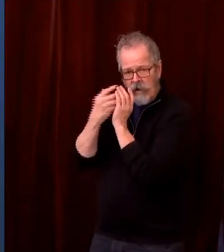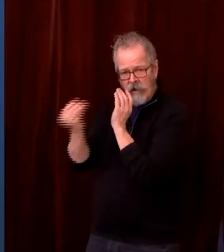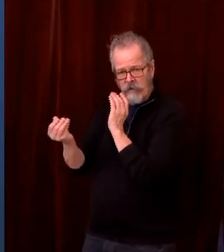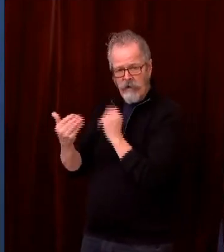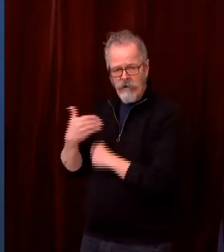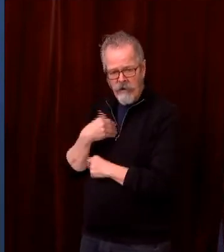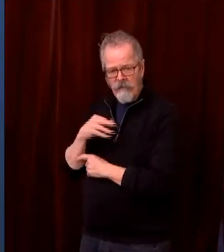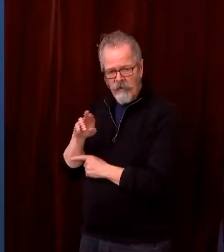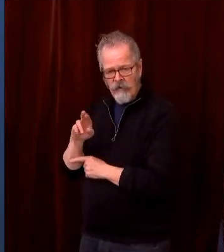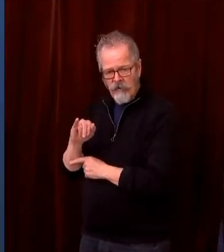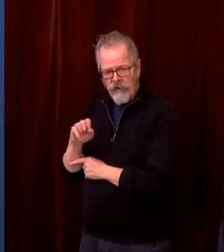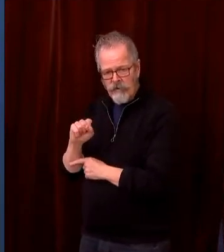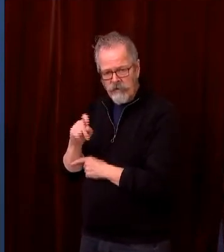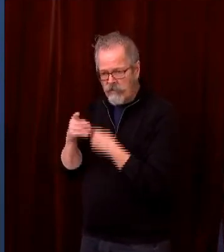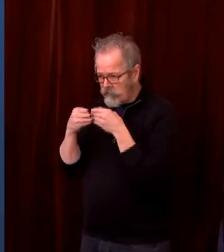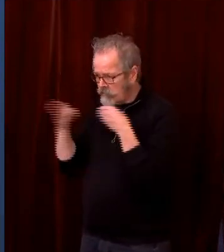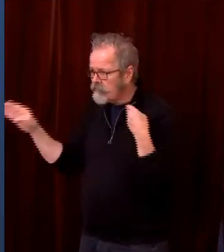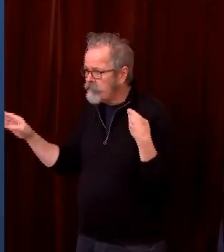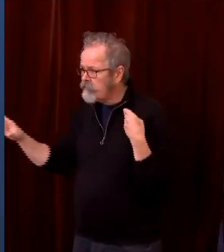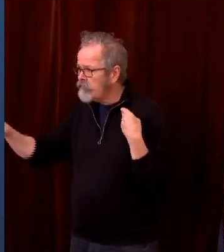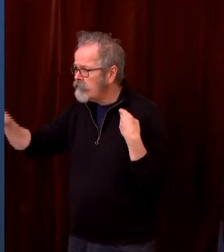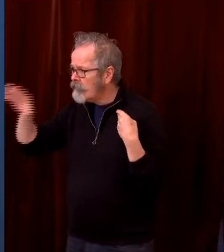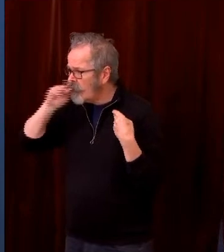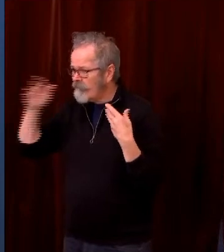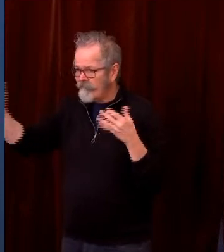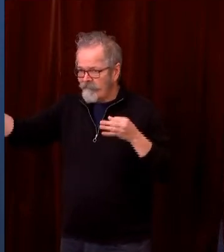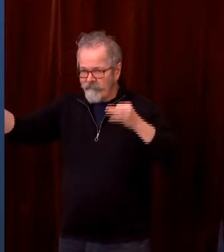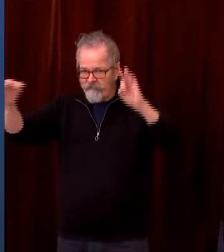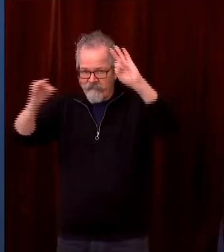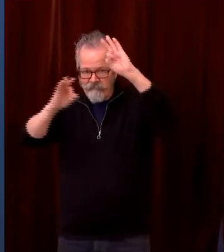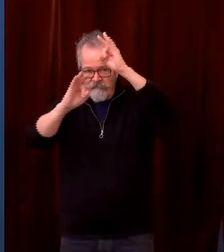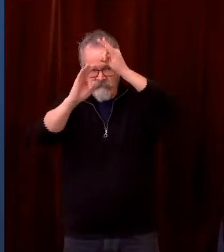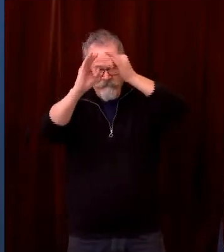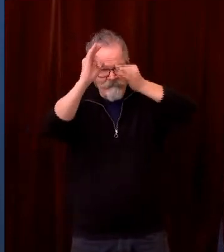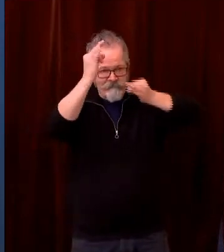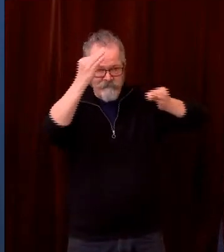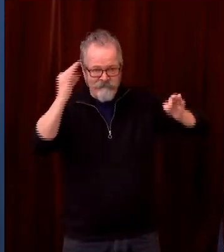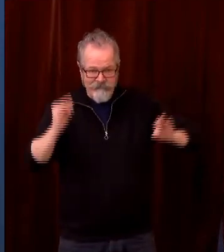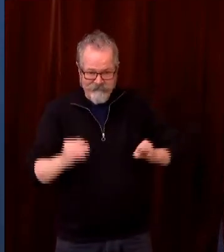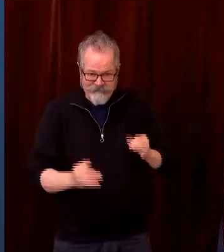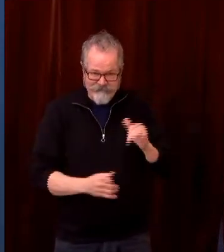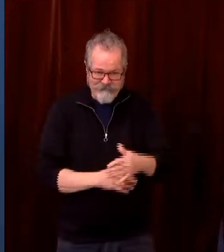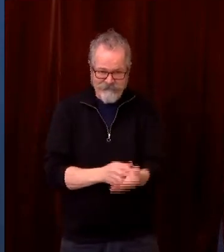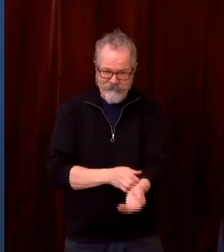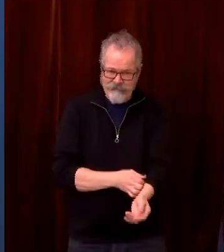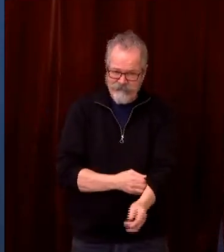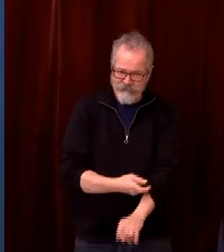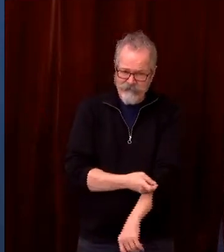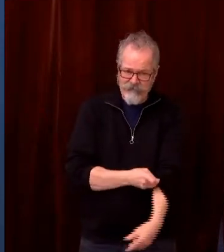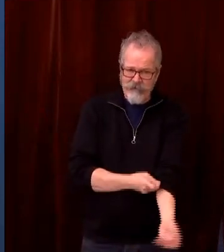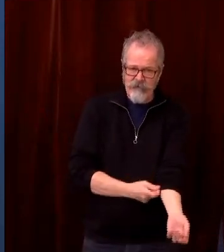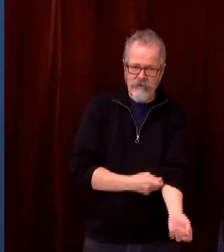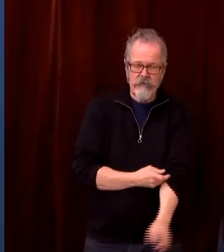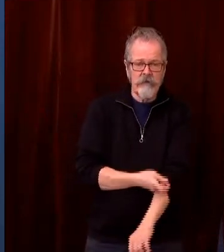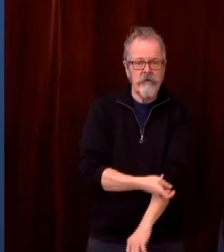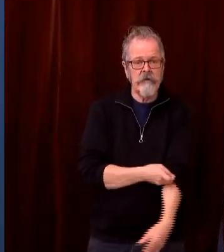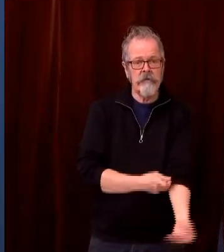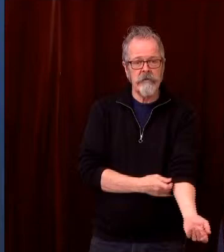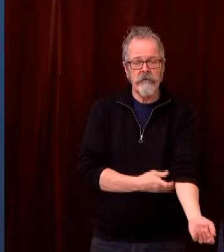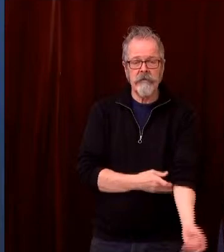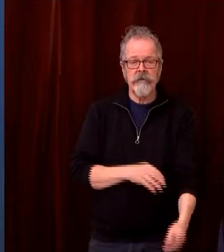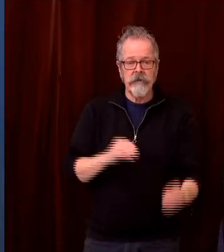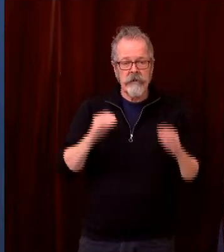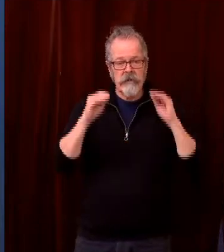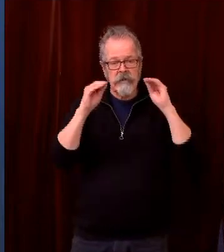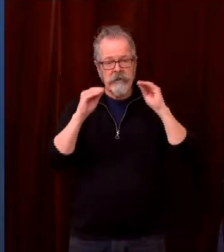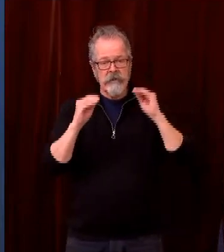We're not asking more than we've asked for our grocery clerks. We've asked our grocery clerks to go on site and do their job, and as a result, we